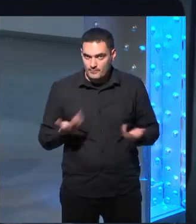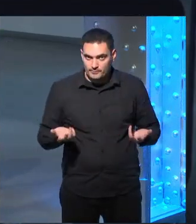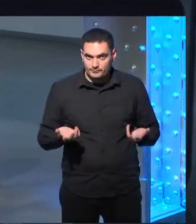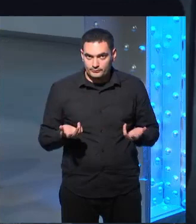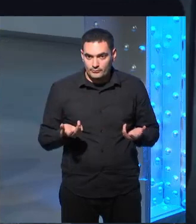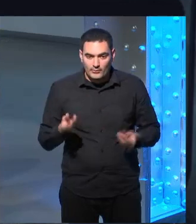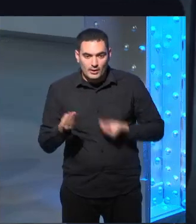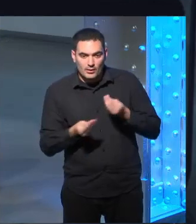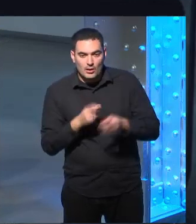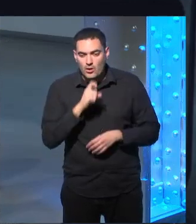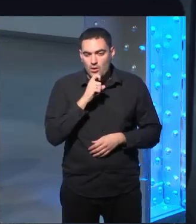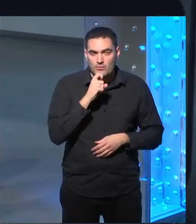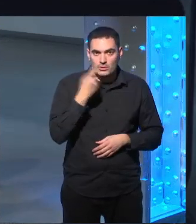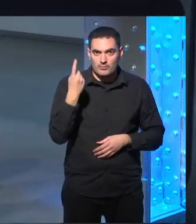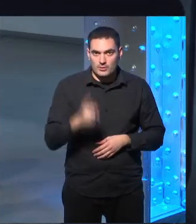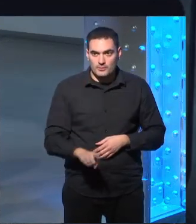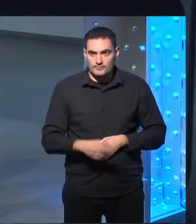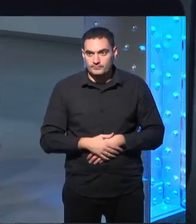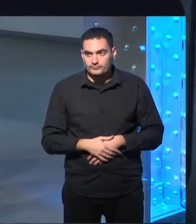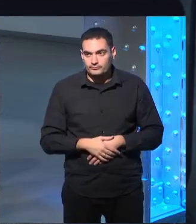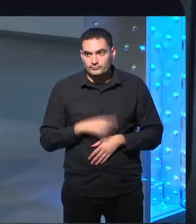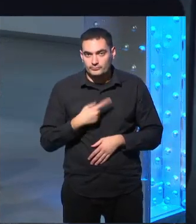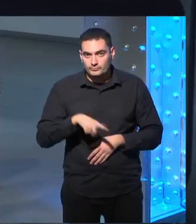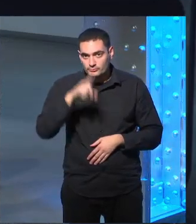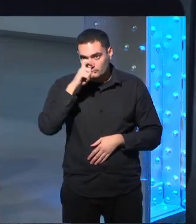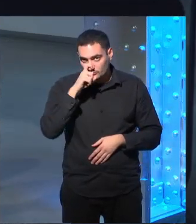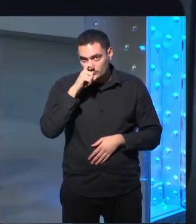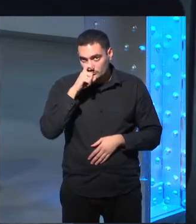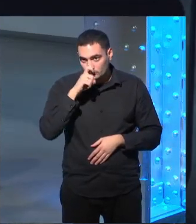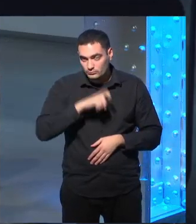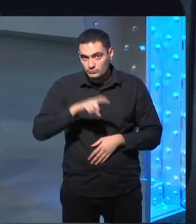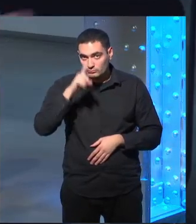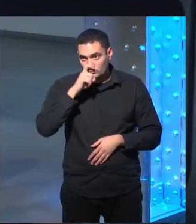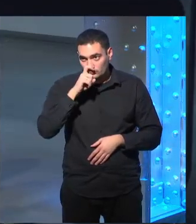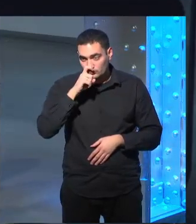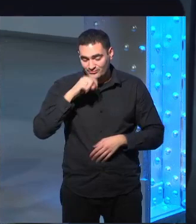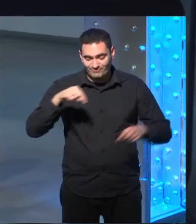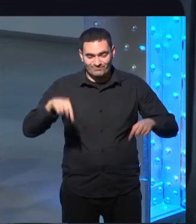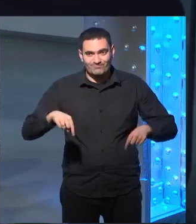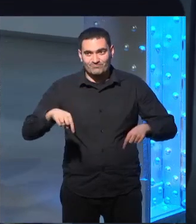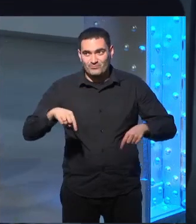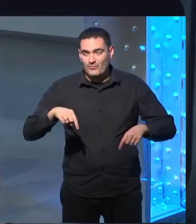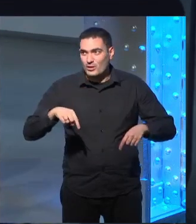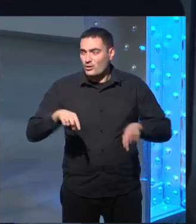in general, and the way that we're doing it now, I would like to